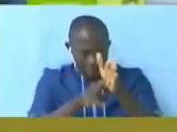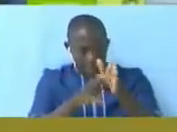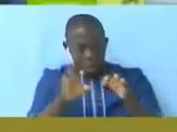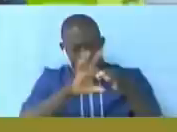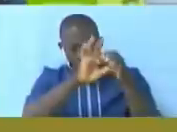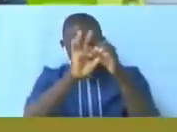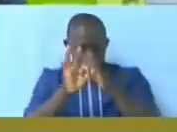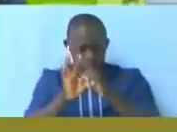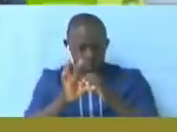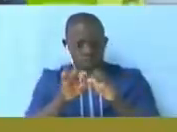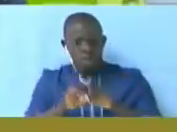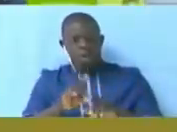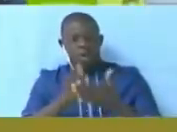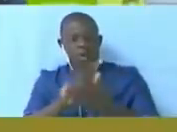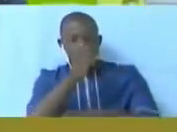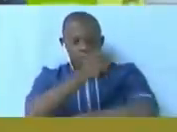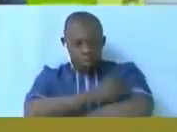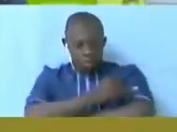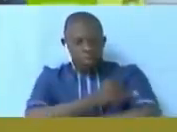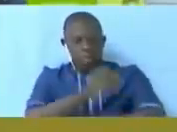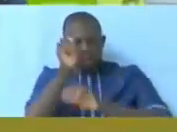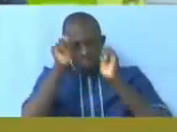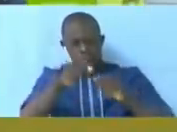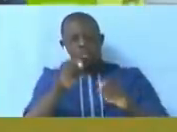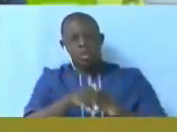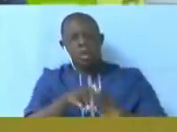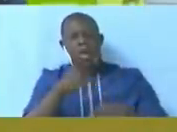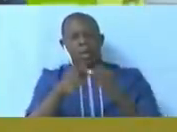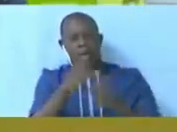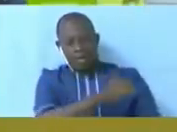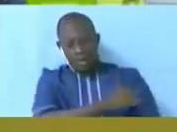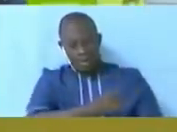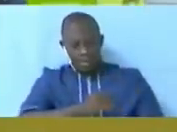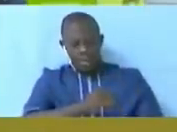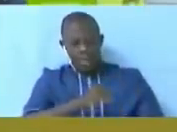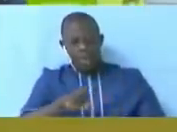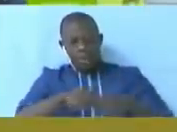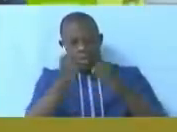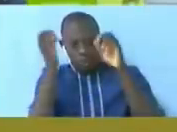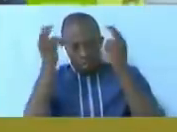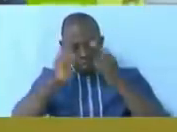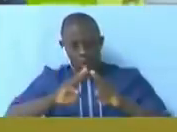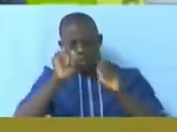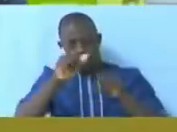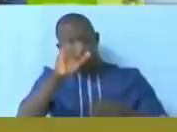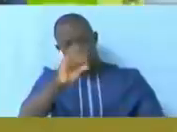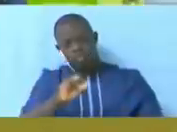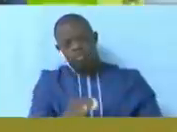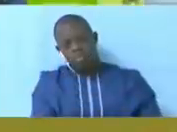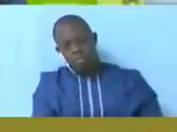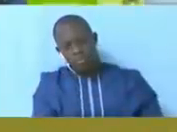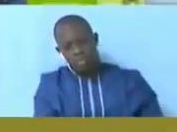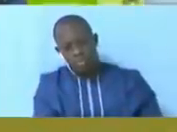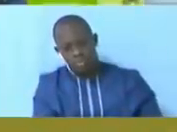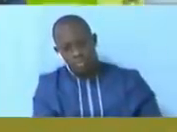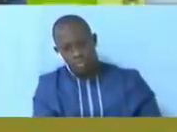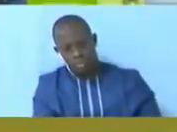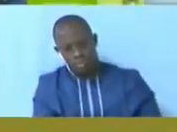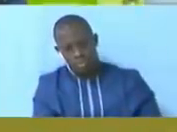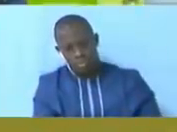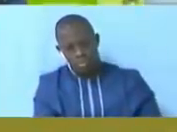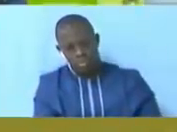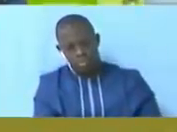offence. Ninko company wale mdoku bunda ba wala meya lonko aketa kafuleti